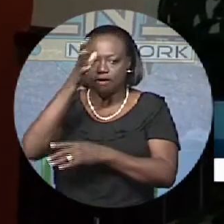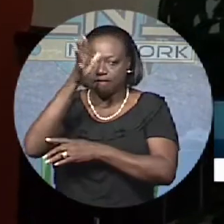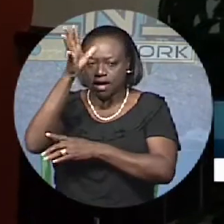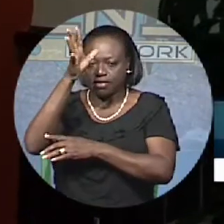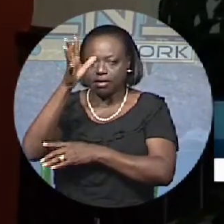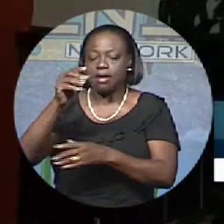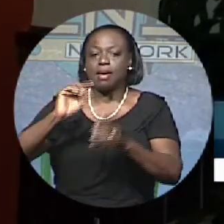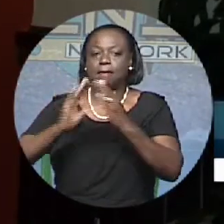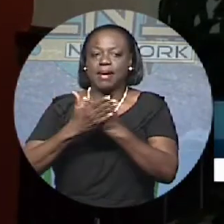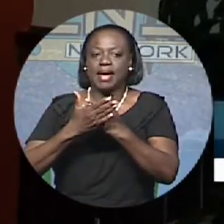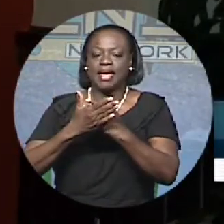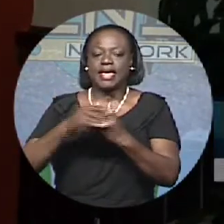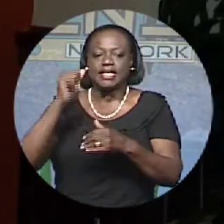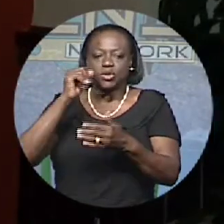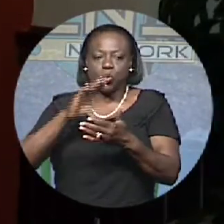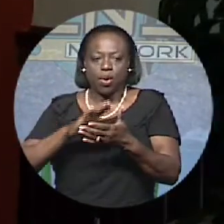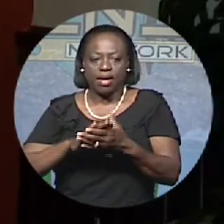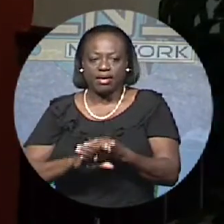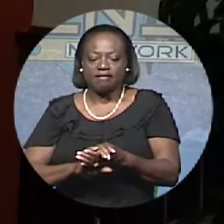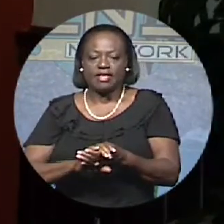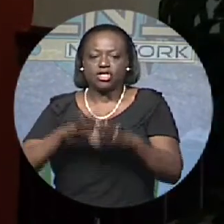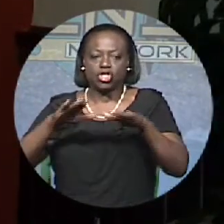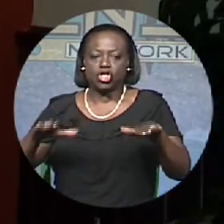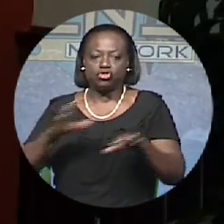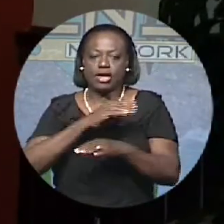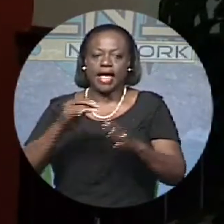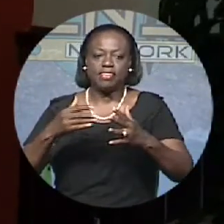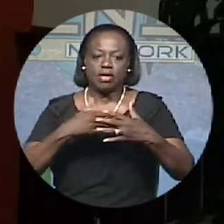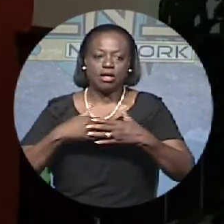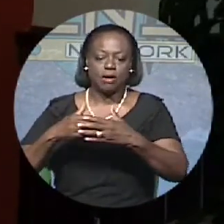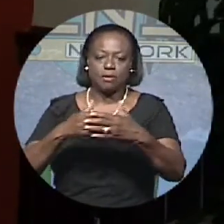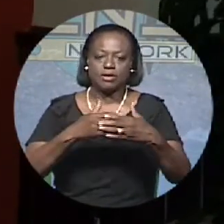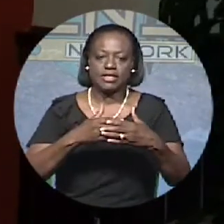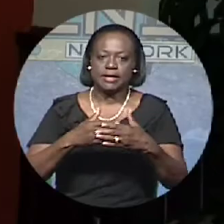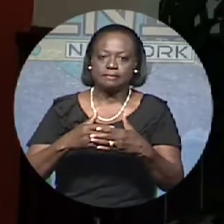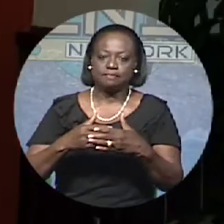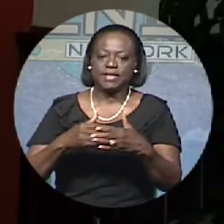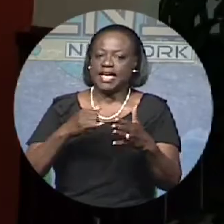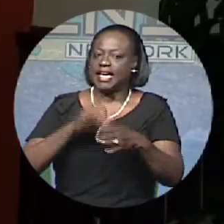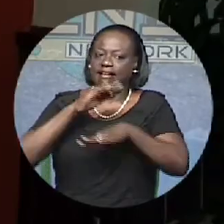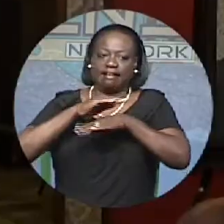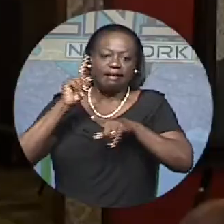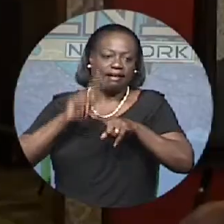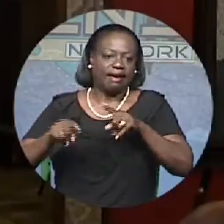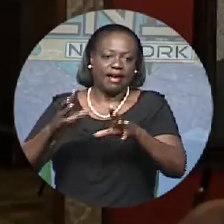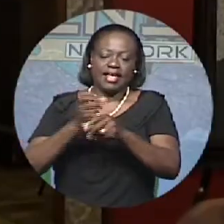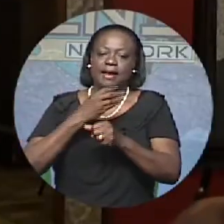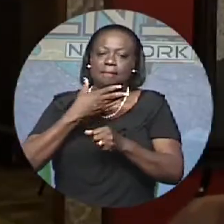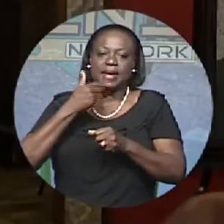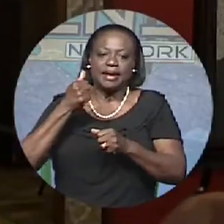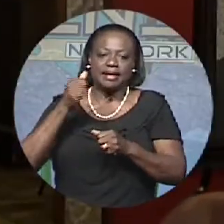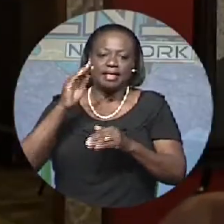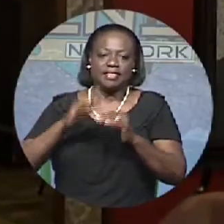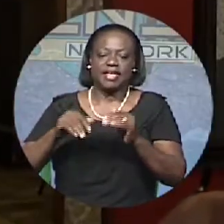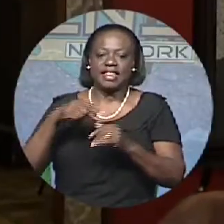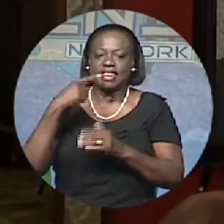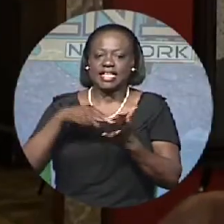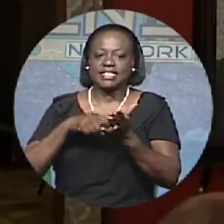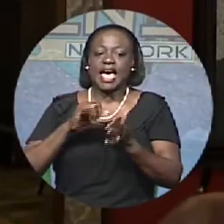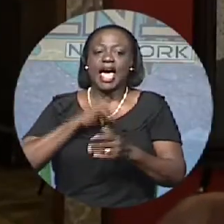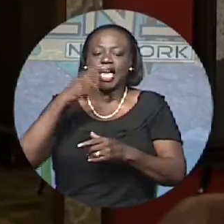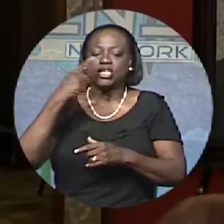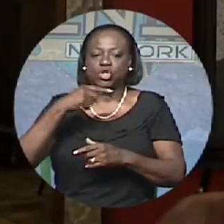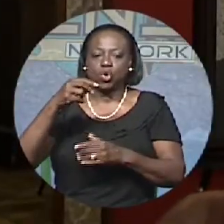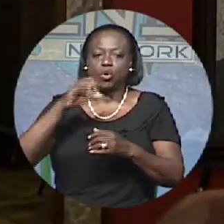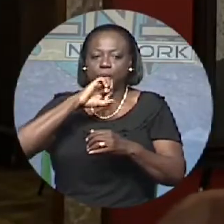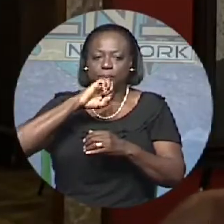spouse, by his children, and then the community. It doesn't get better than this. I told Bishop Ellis earlier tonight